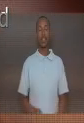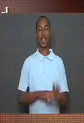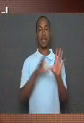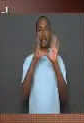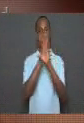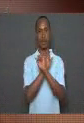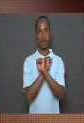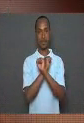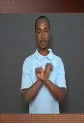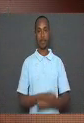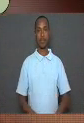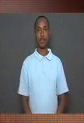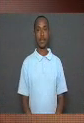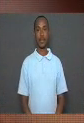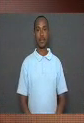Time's up.